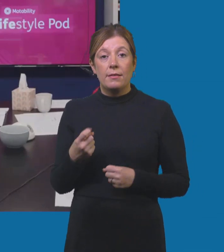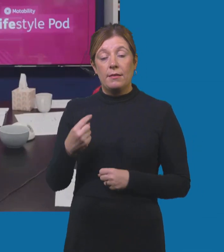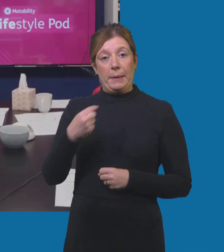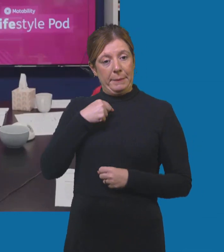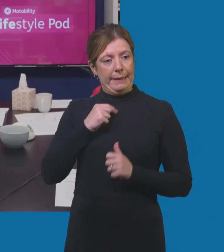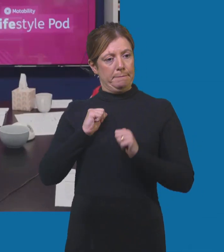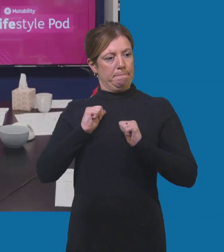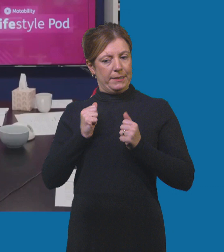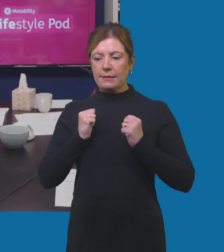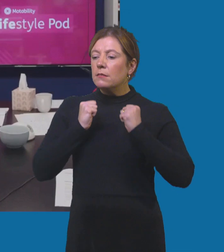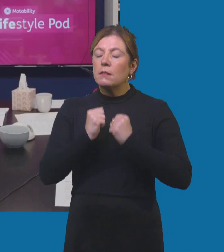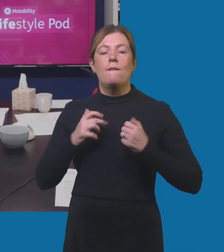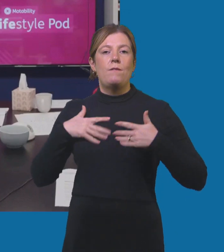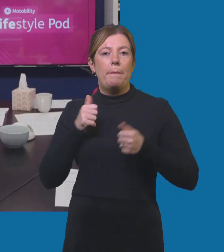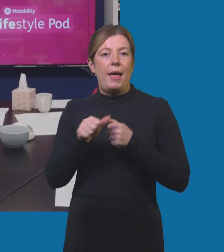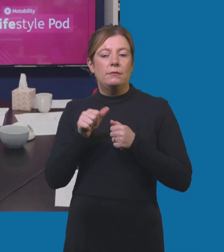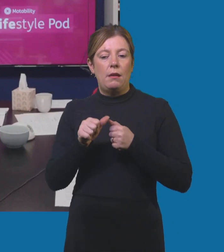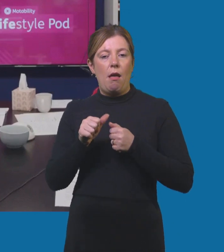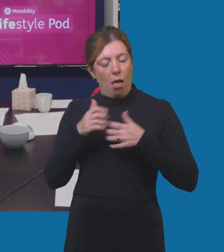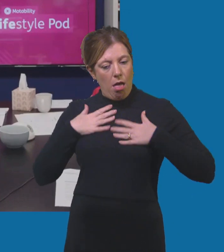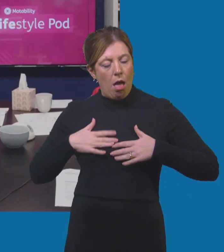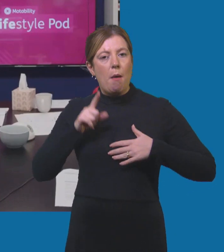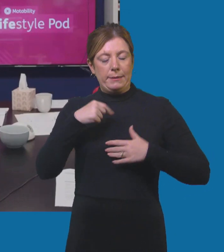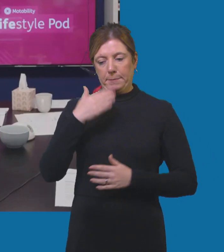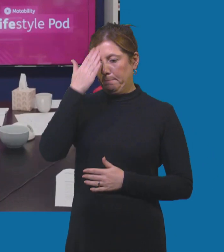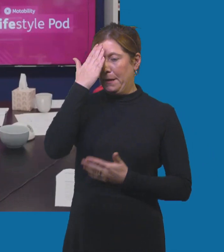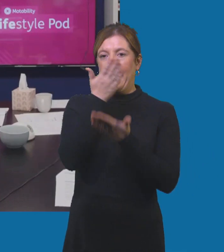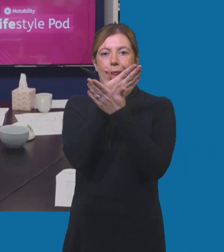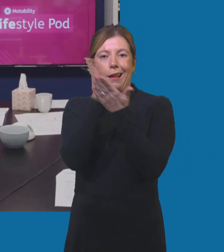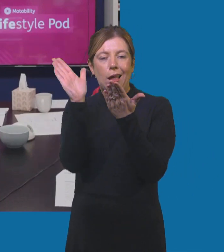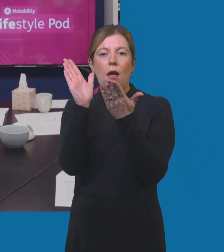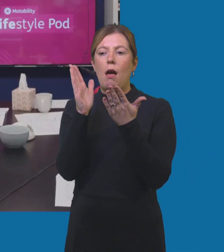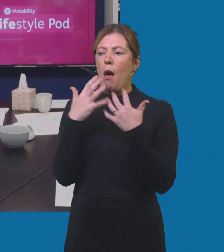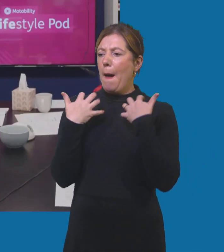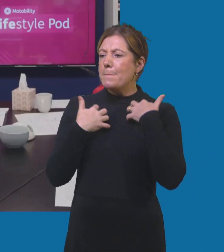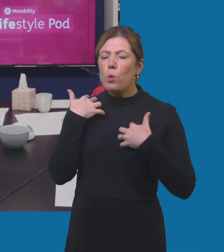out, I feel better physically, but I also feel better mentally. Clearer, more motivated.